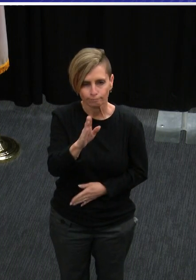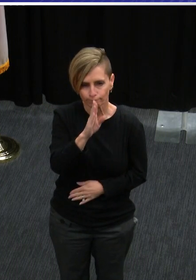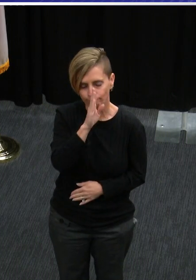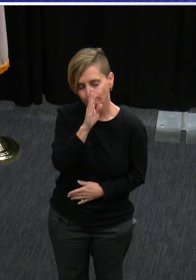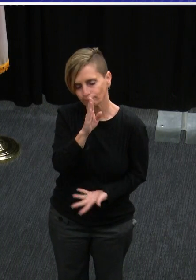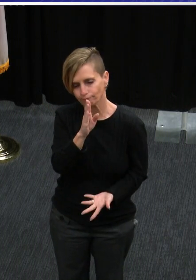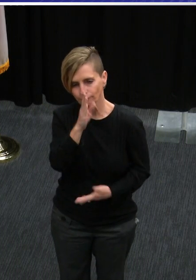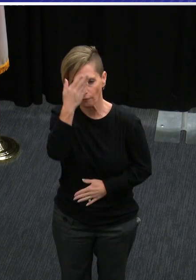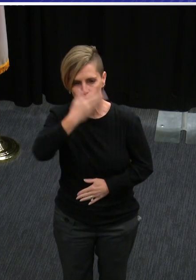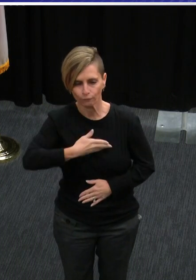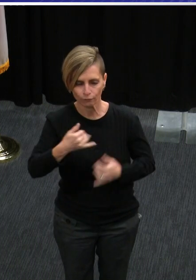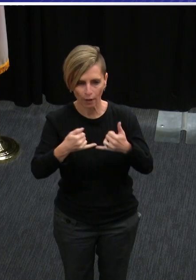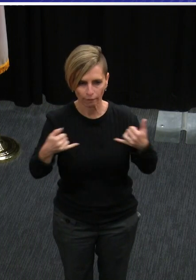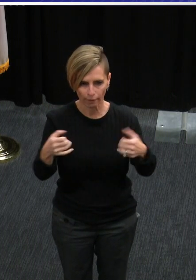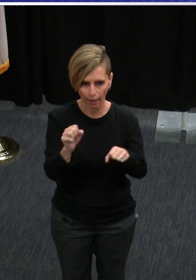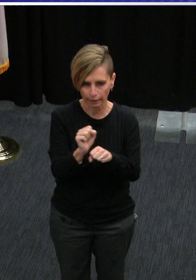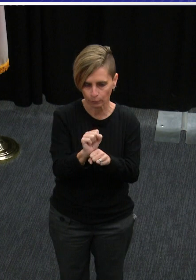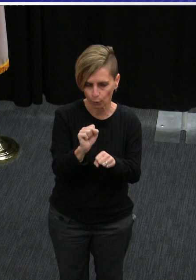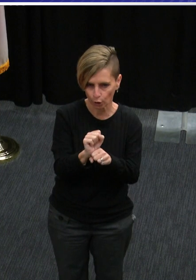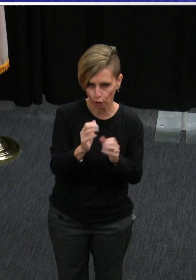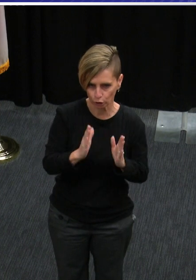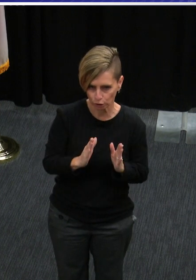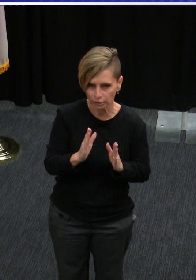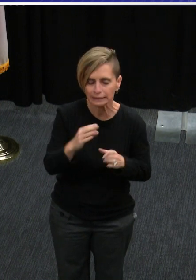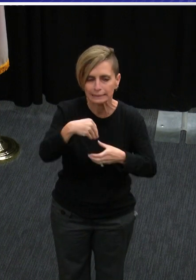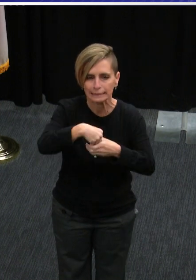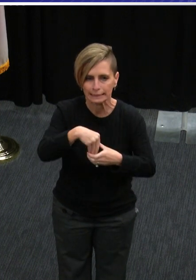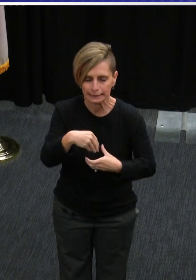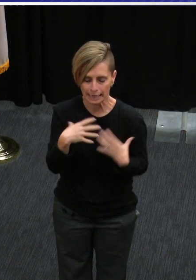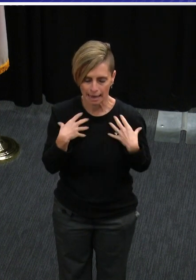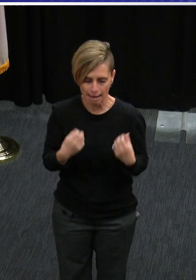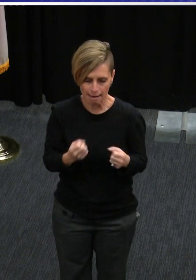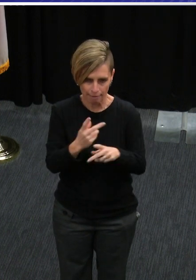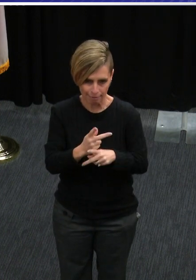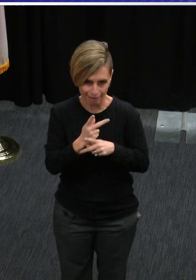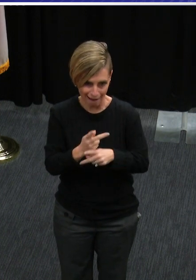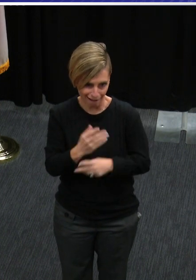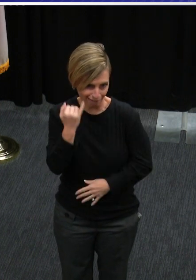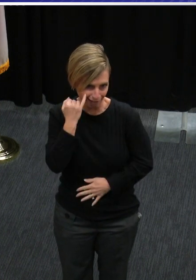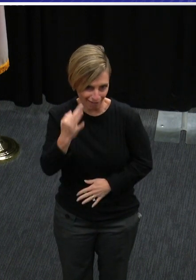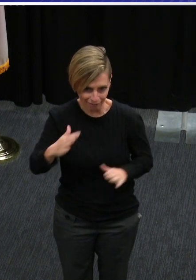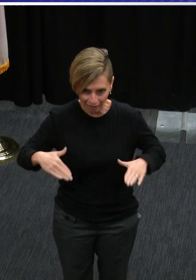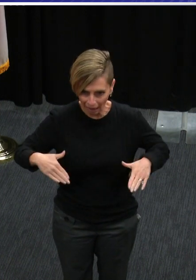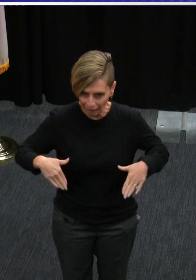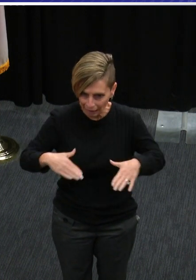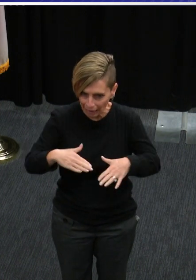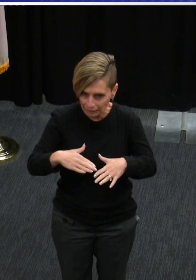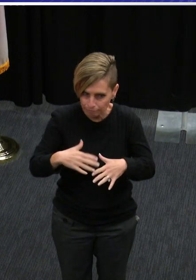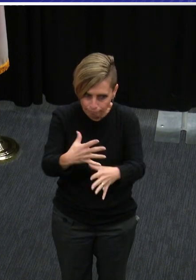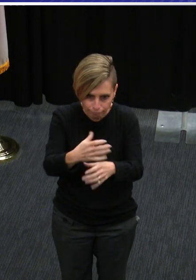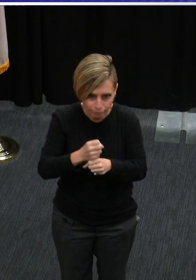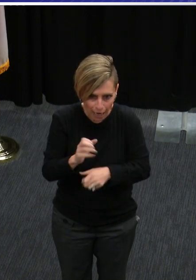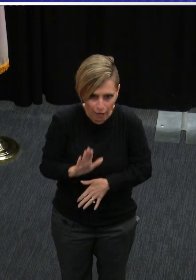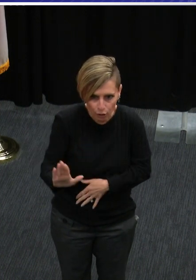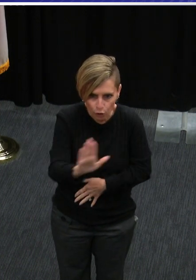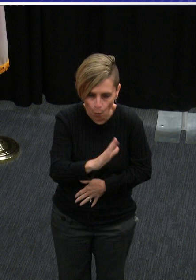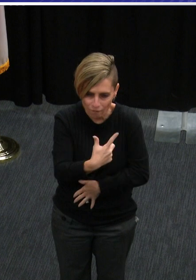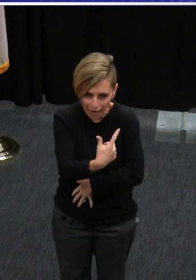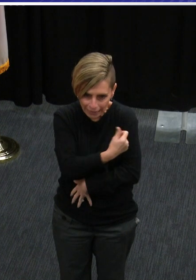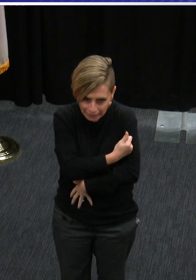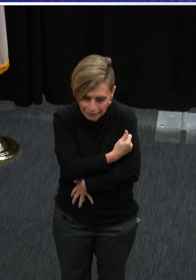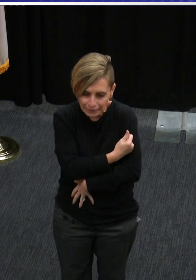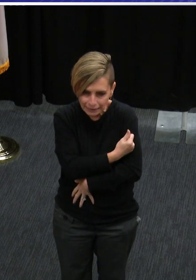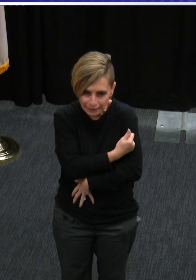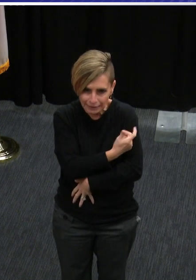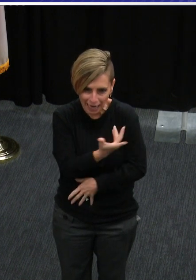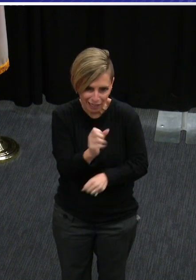good opportunity. If you haven't read it and you are watching, if you are a healthcare worker and you have not received your vaccine, to please come